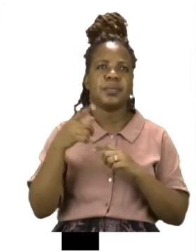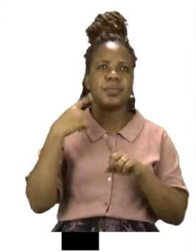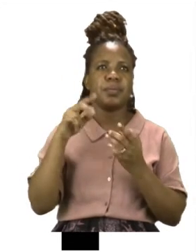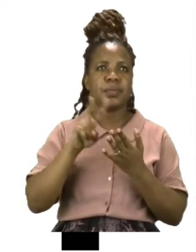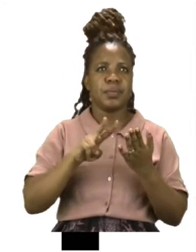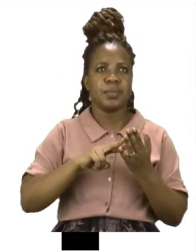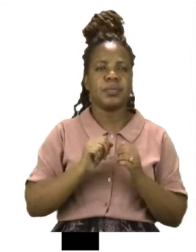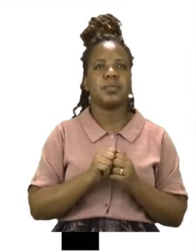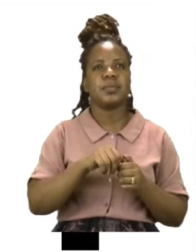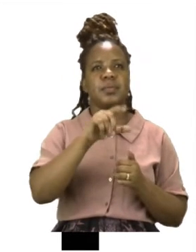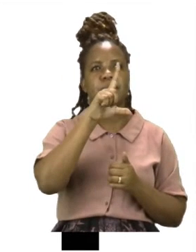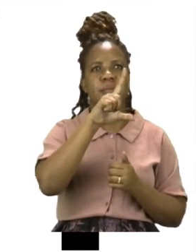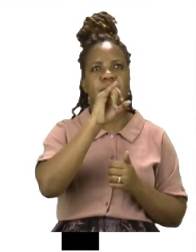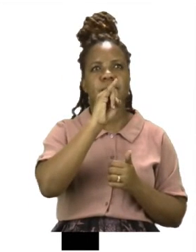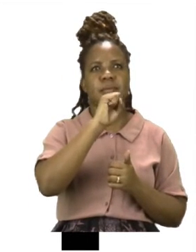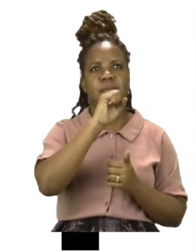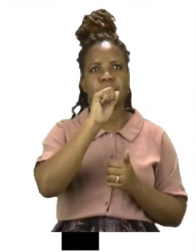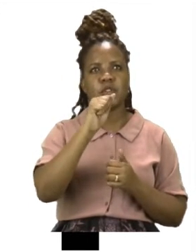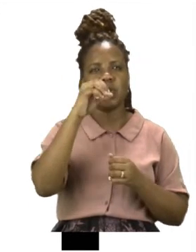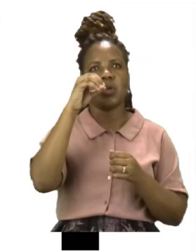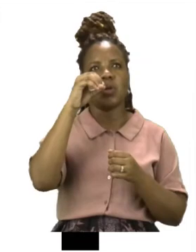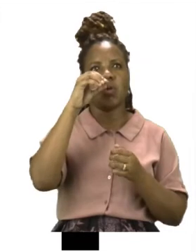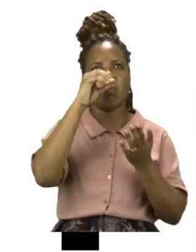orange in her yogurt.